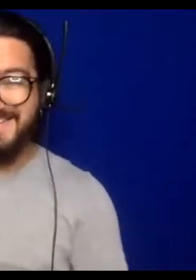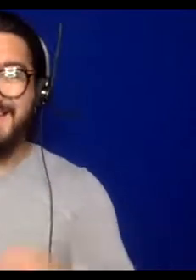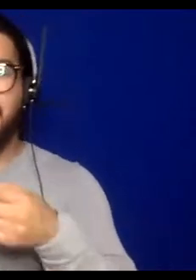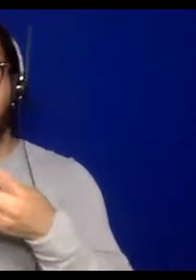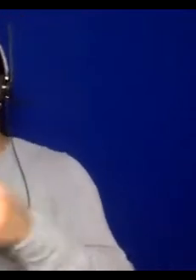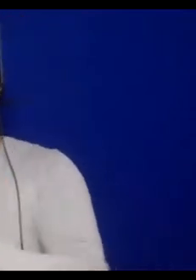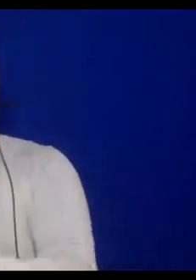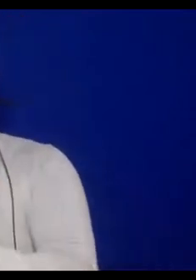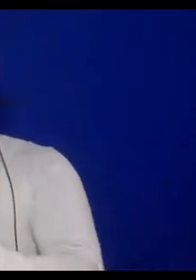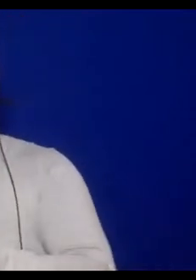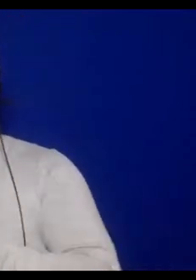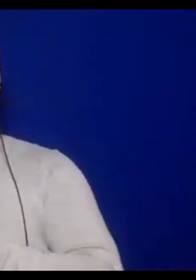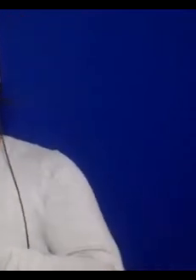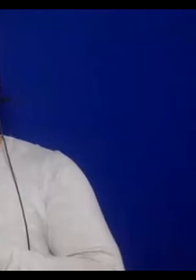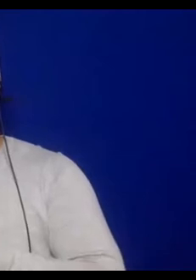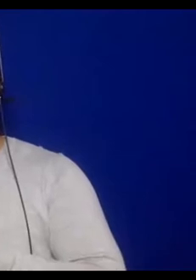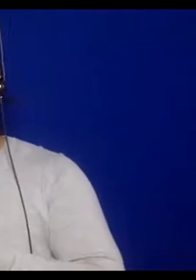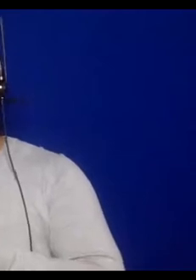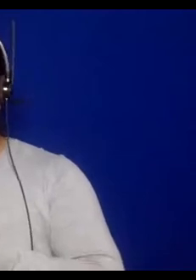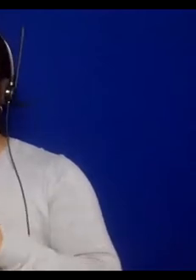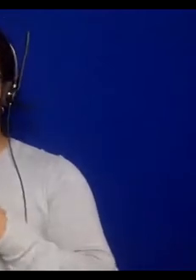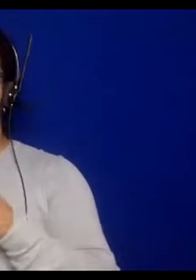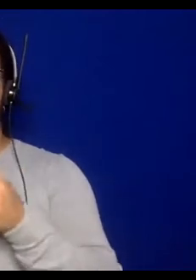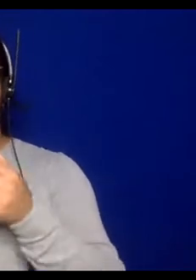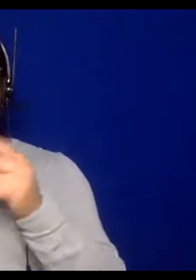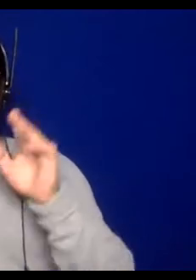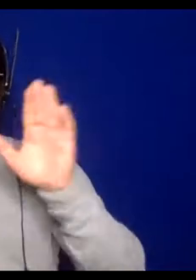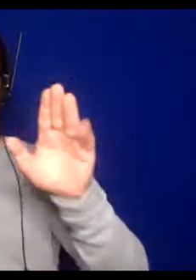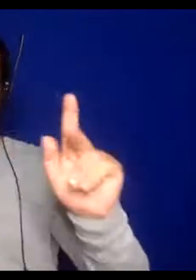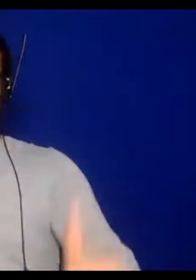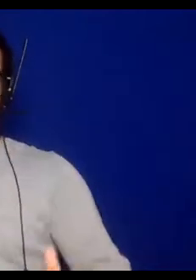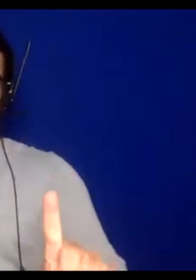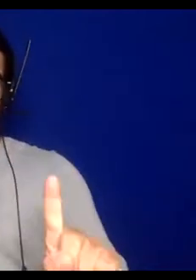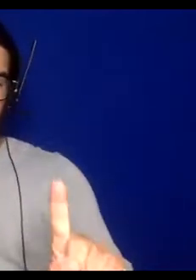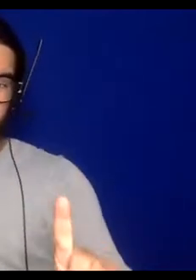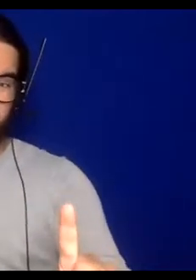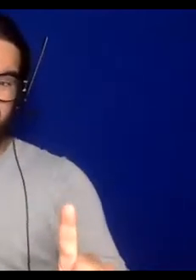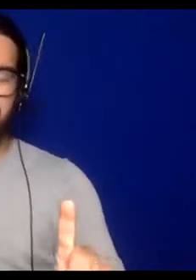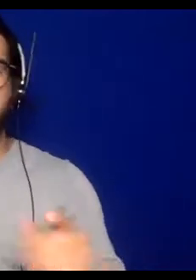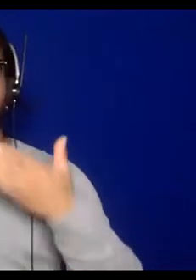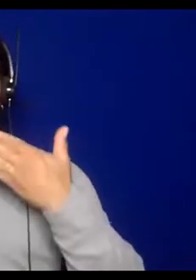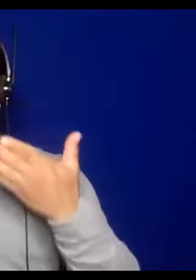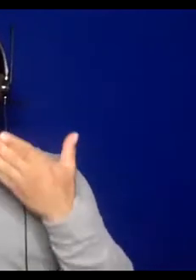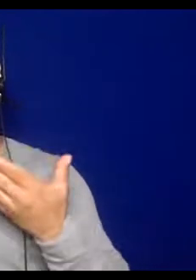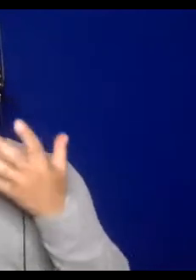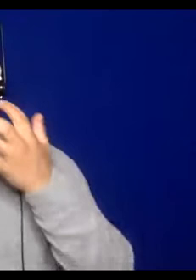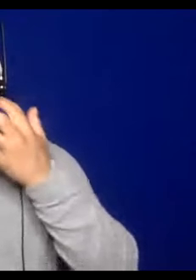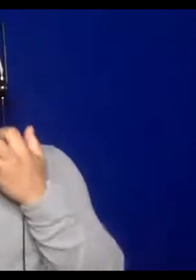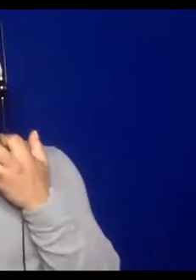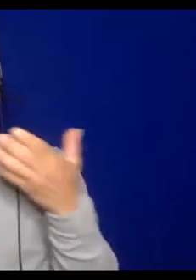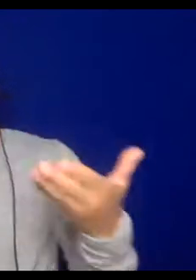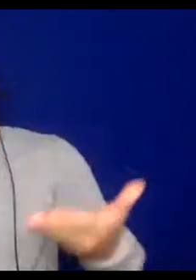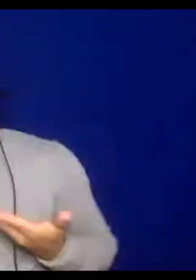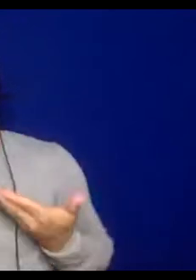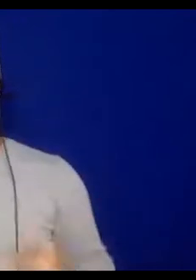Berkeley, and is an overall amazing human being. So thank you, everyone. Please, let's give a warm, warm welcome to